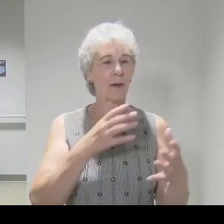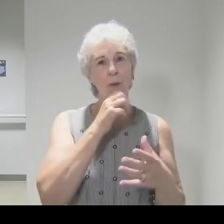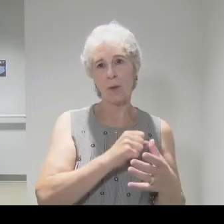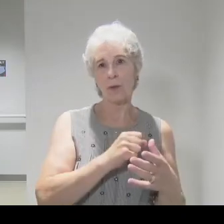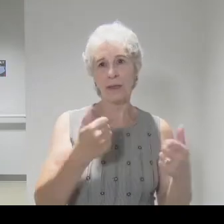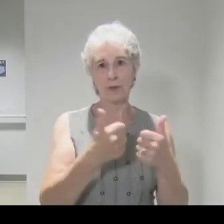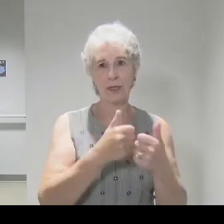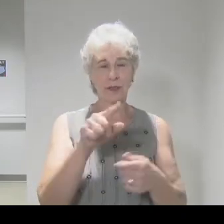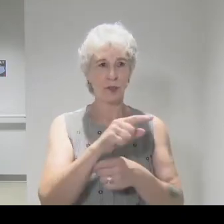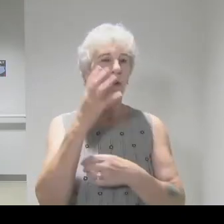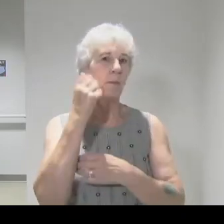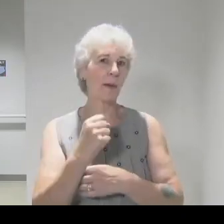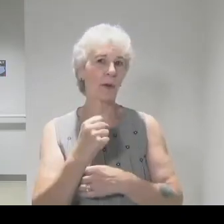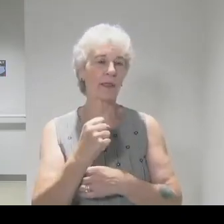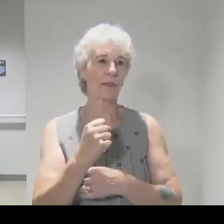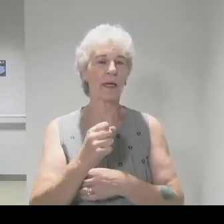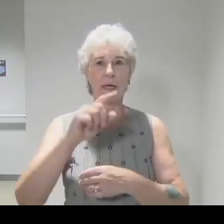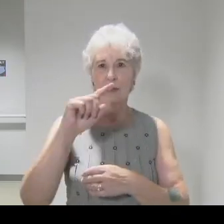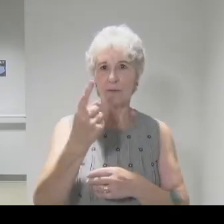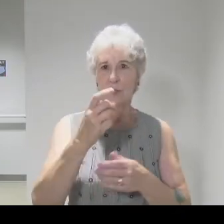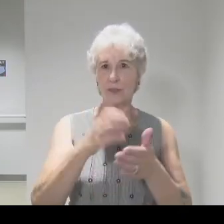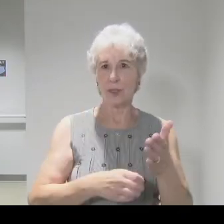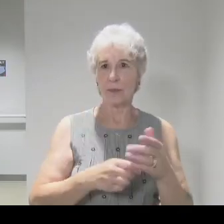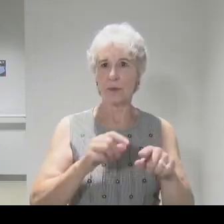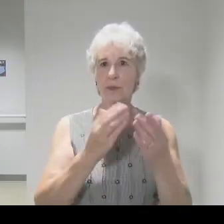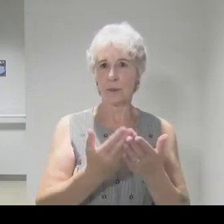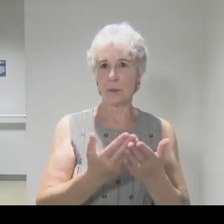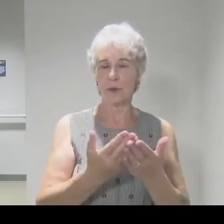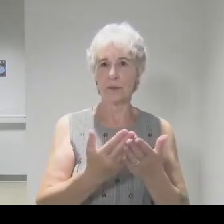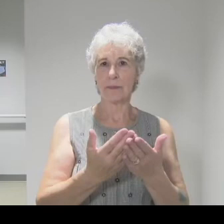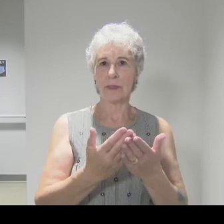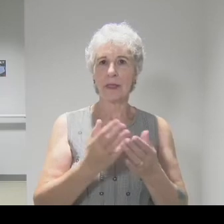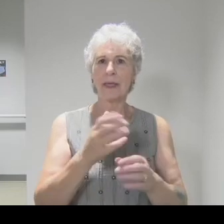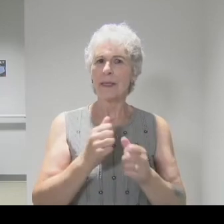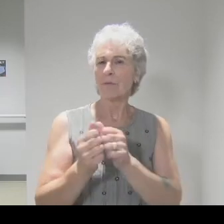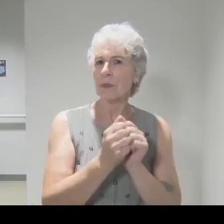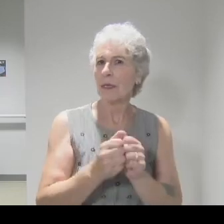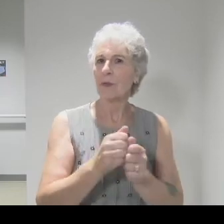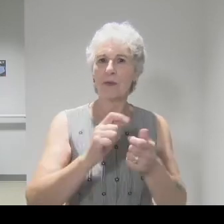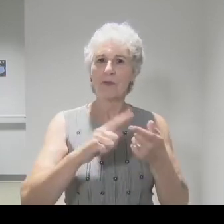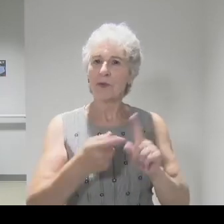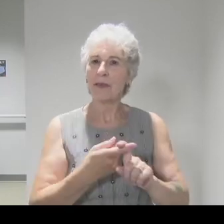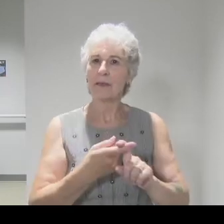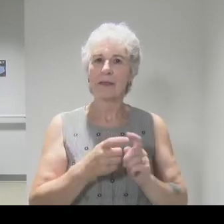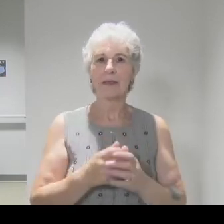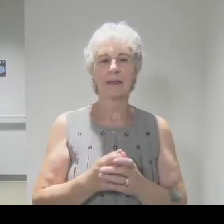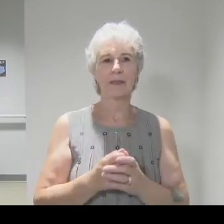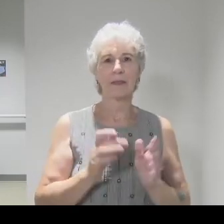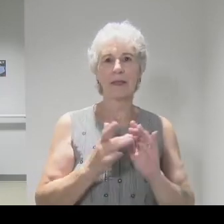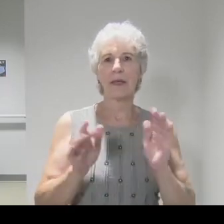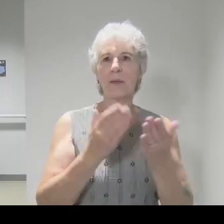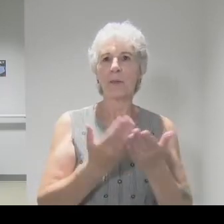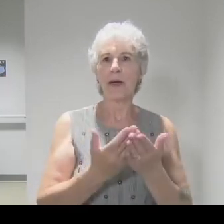to memorize at least the first chapter of this book. Get together with your friends. Get together with your Bible study